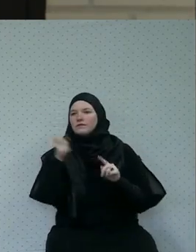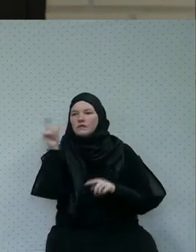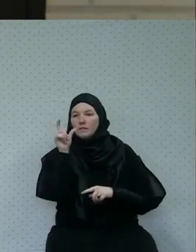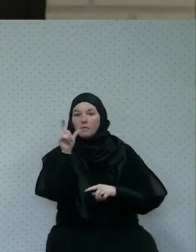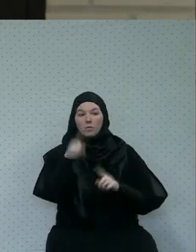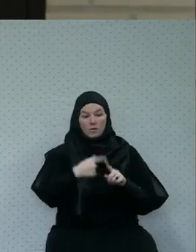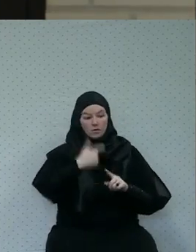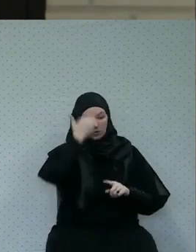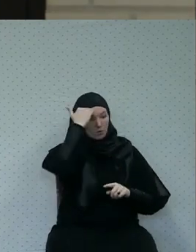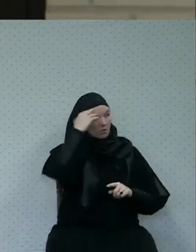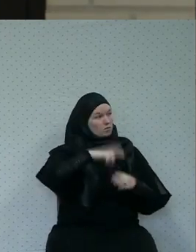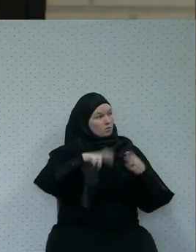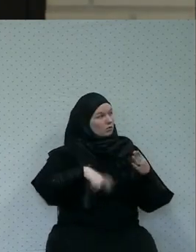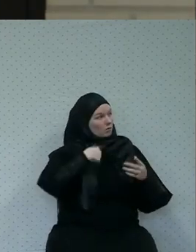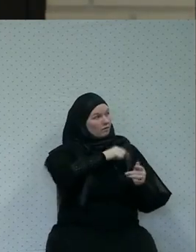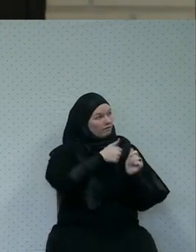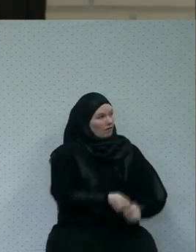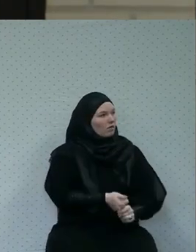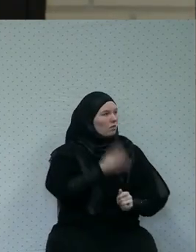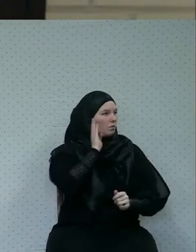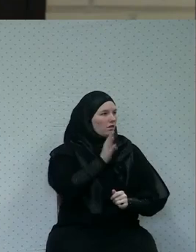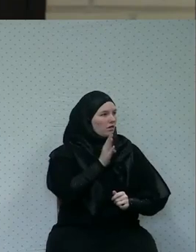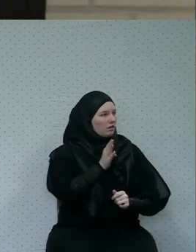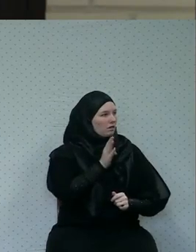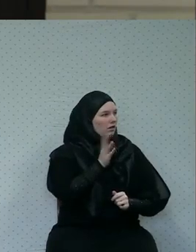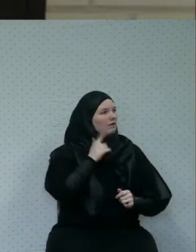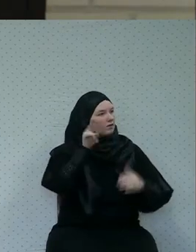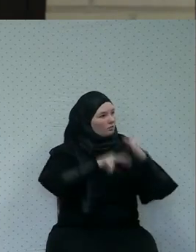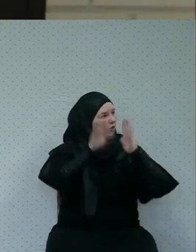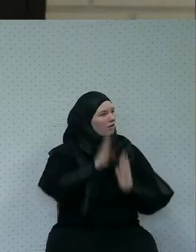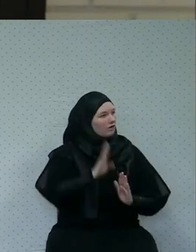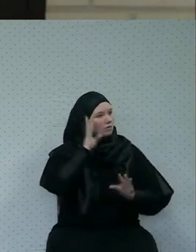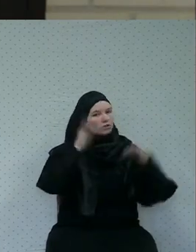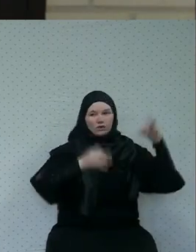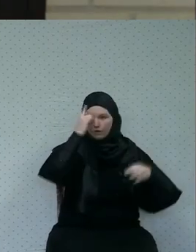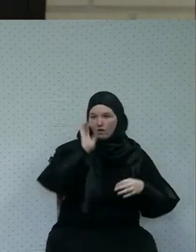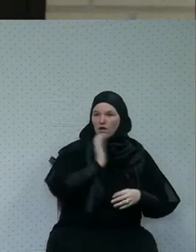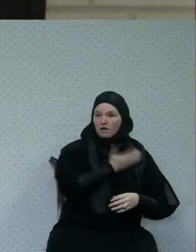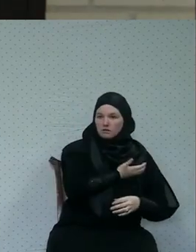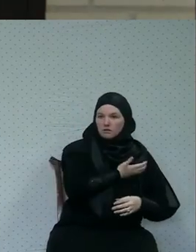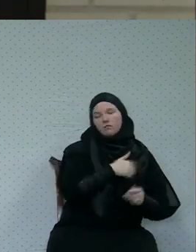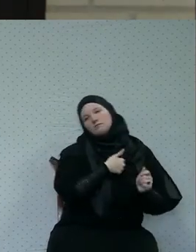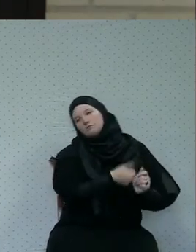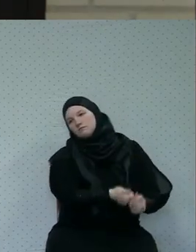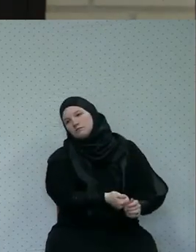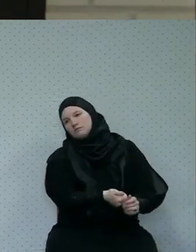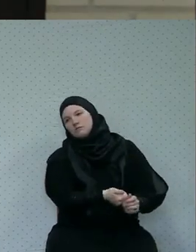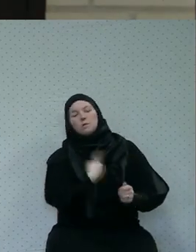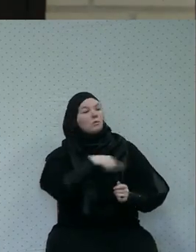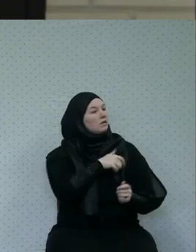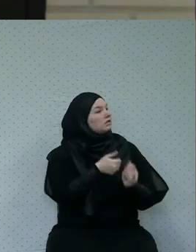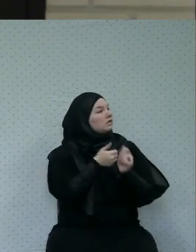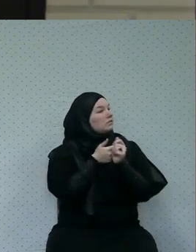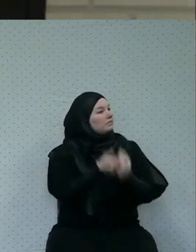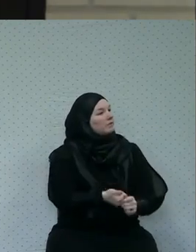the result is on our side. That the Prophet will judge for us, we submit. We submit